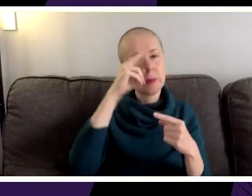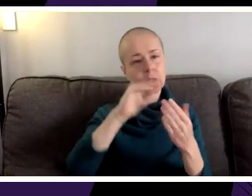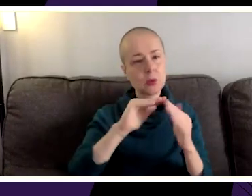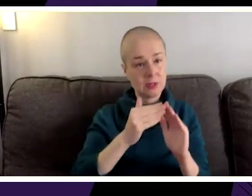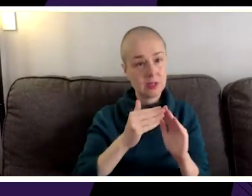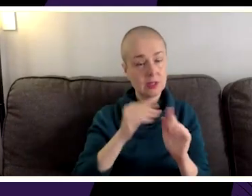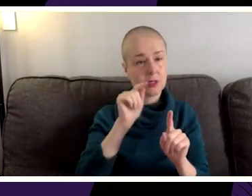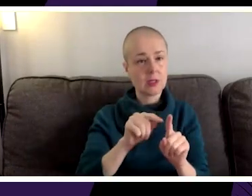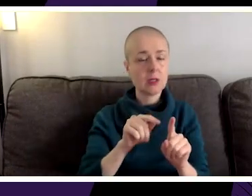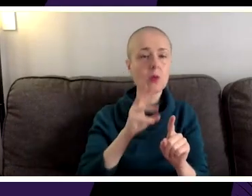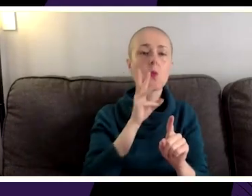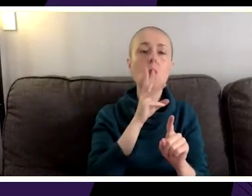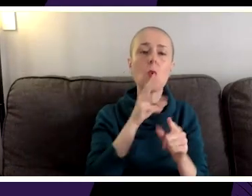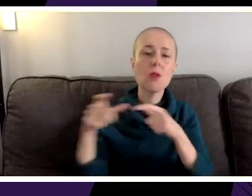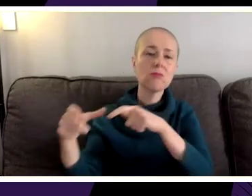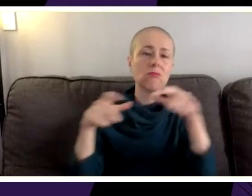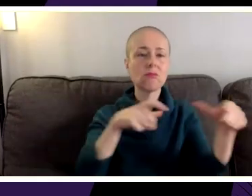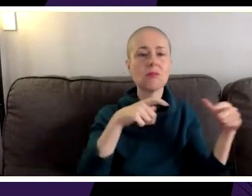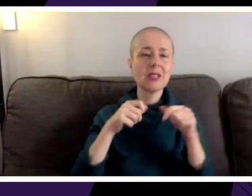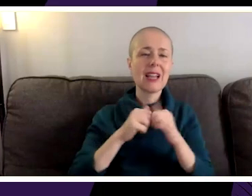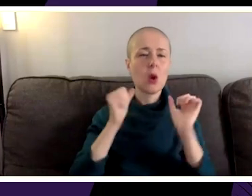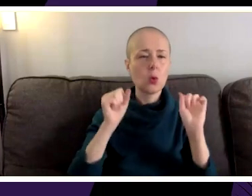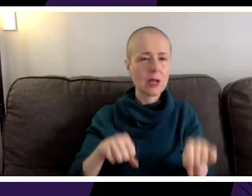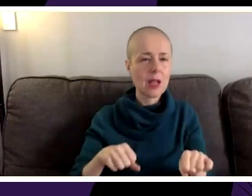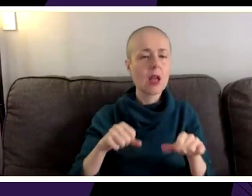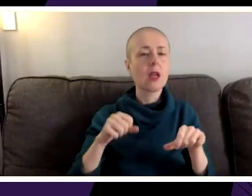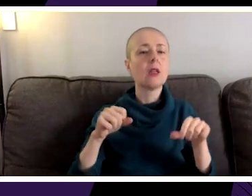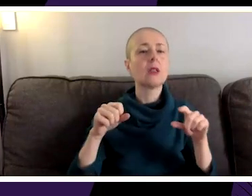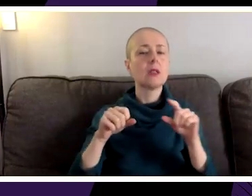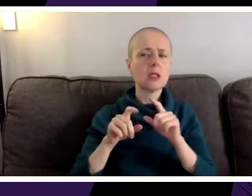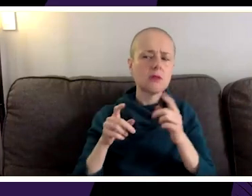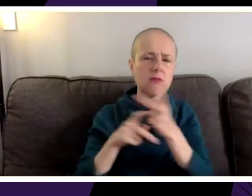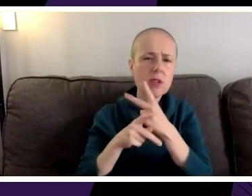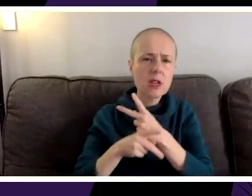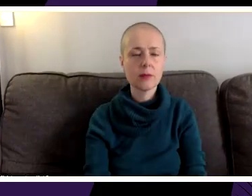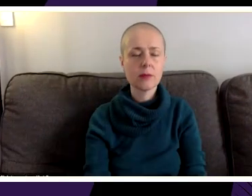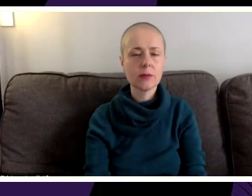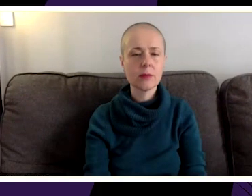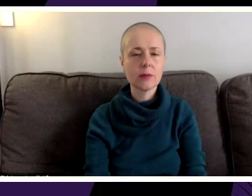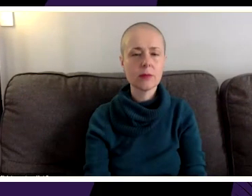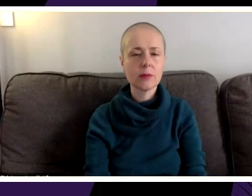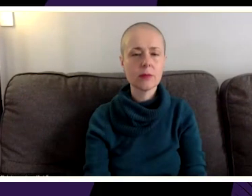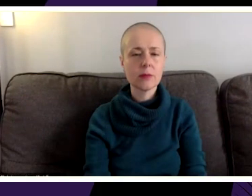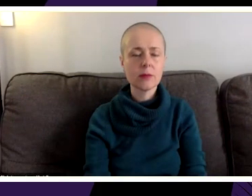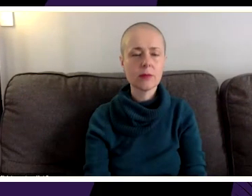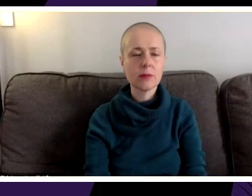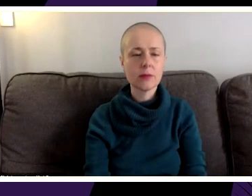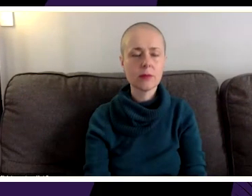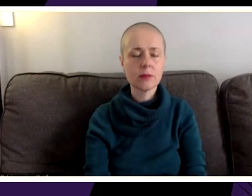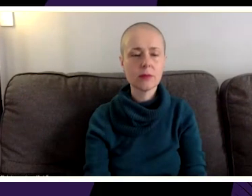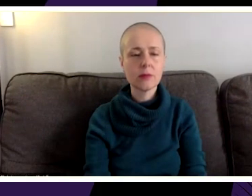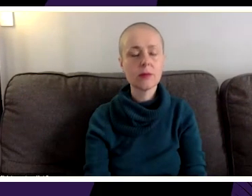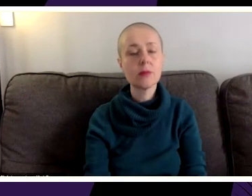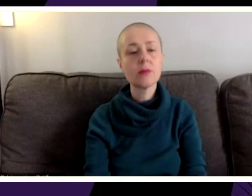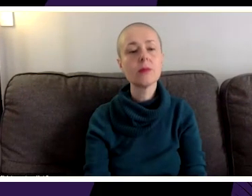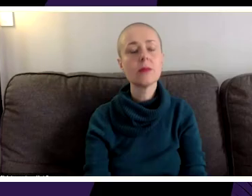bodies of water and how to interrogate them using digital cartography. Where Has the Lake Gone consists of an